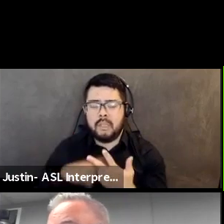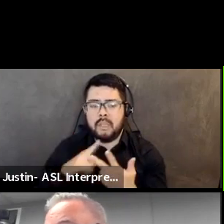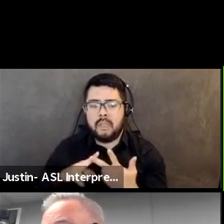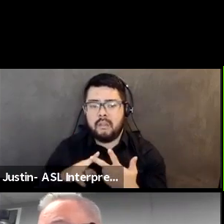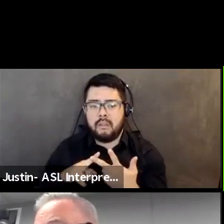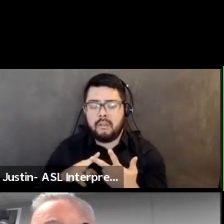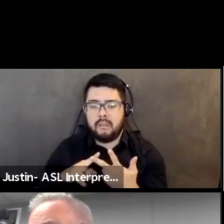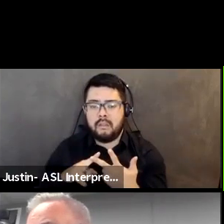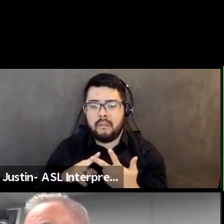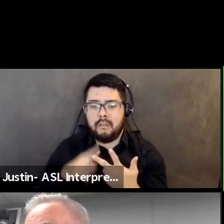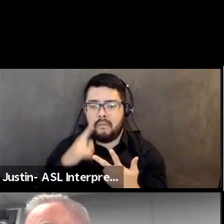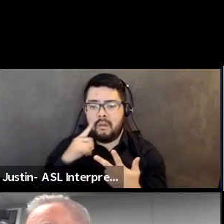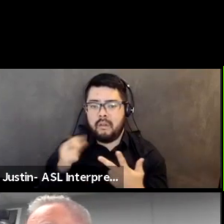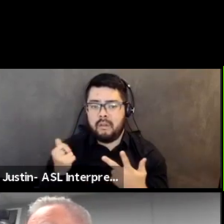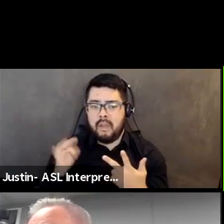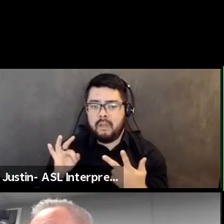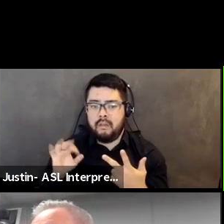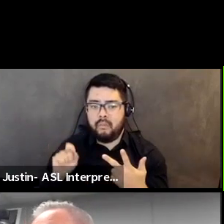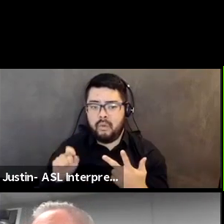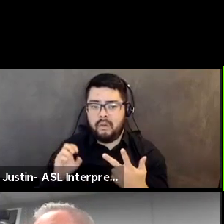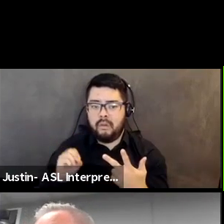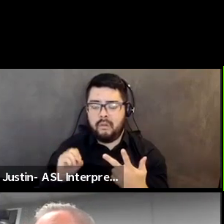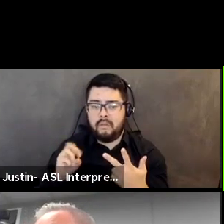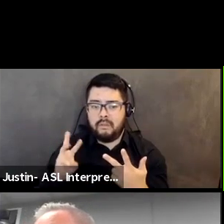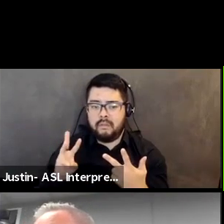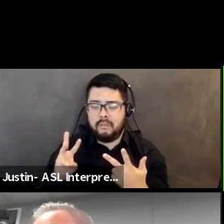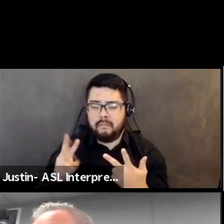borderport 190626pr3